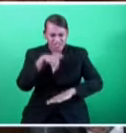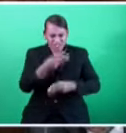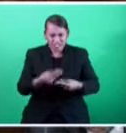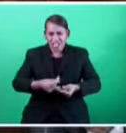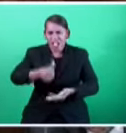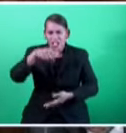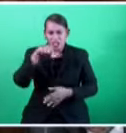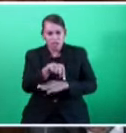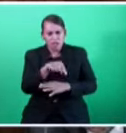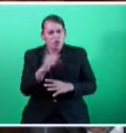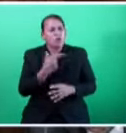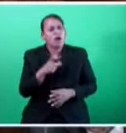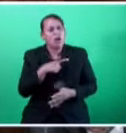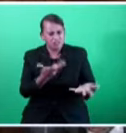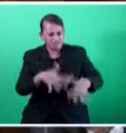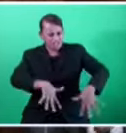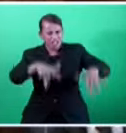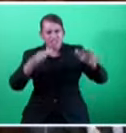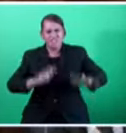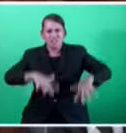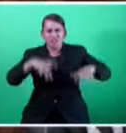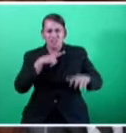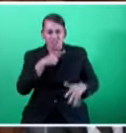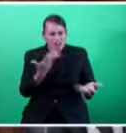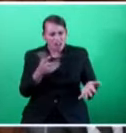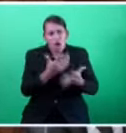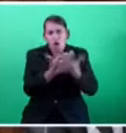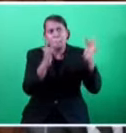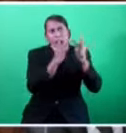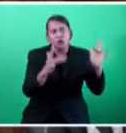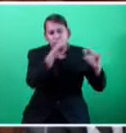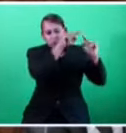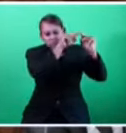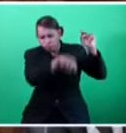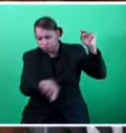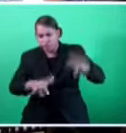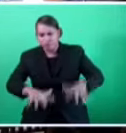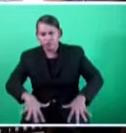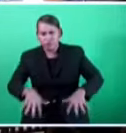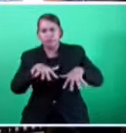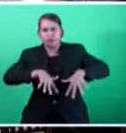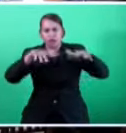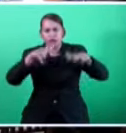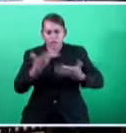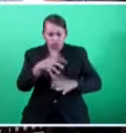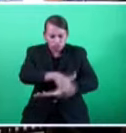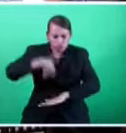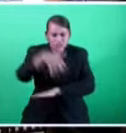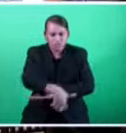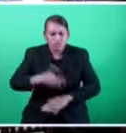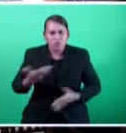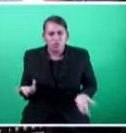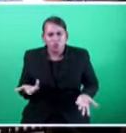in lower plains. Thank you, Mr. Speaker. I give the floor to the Minister for Agriculture, Rural and